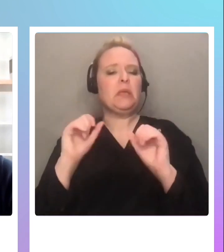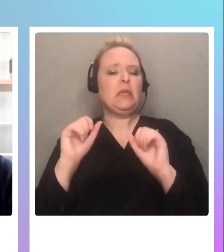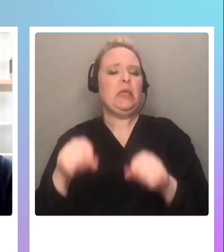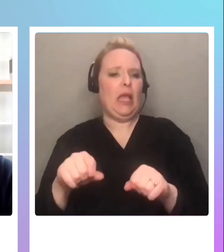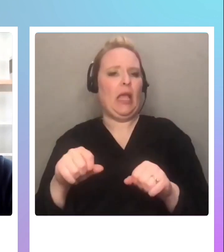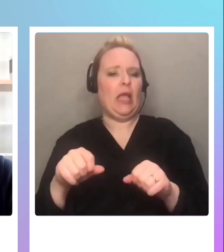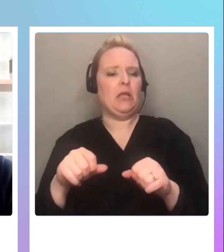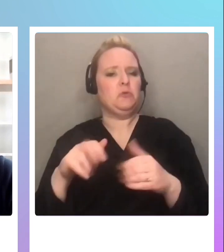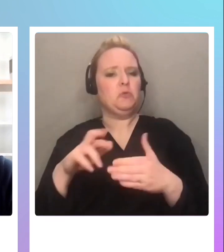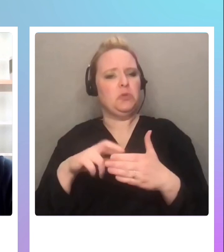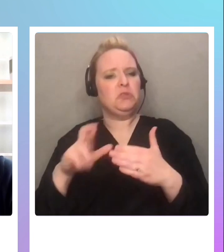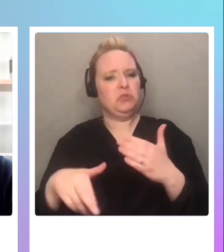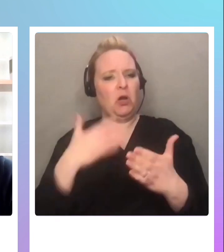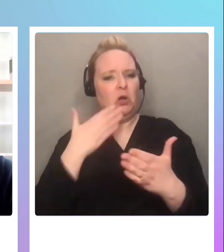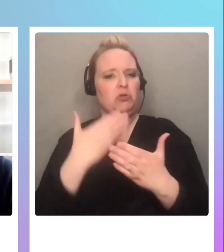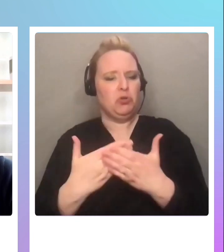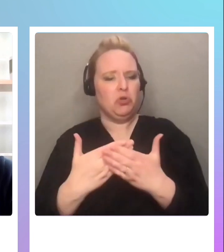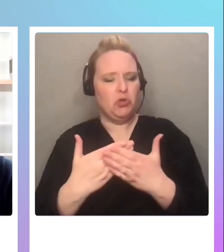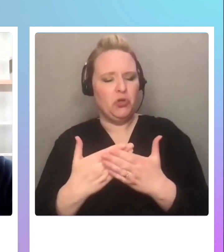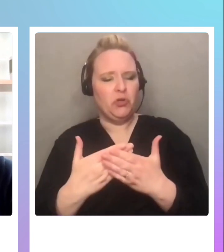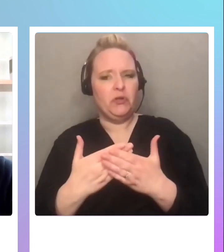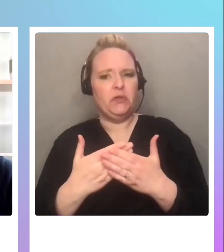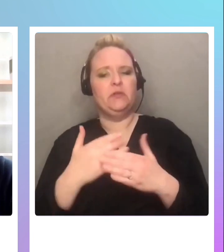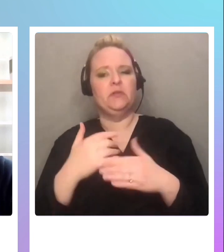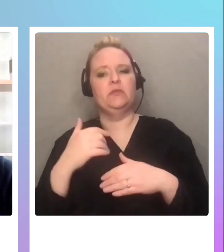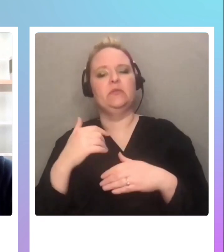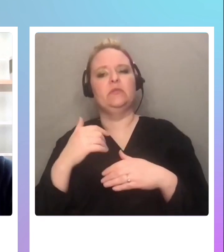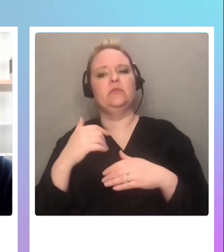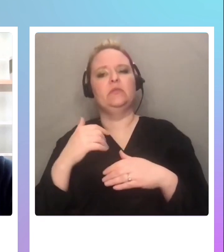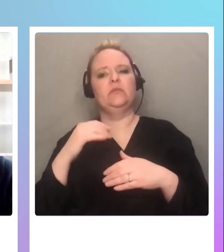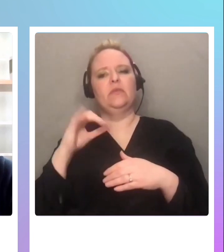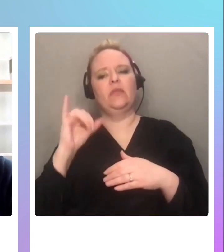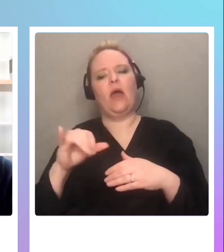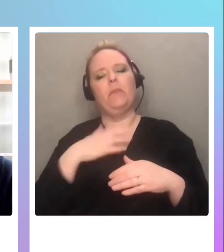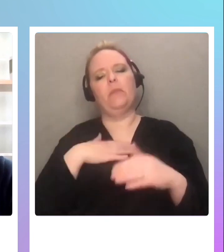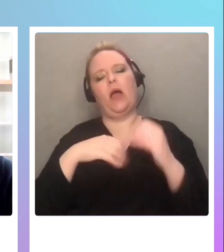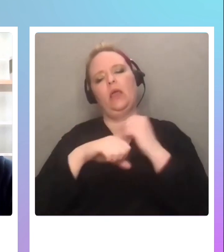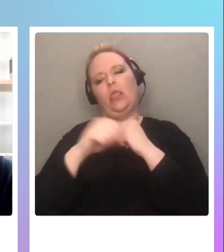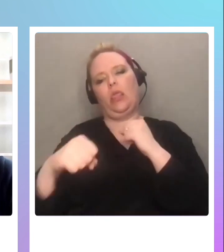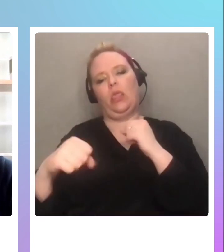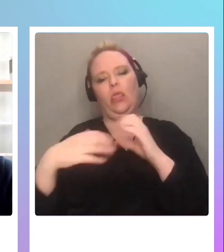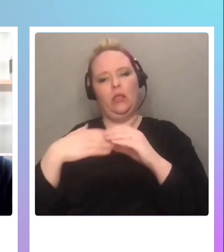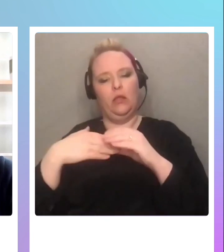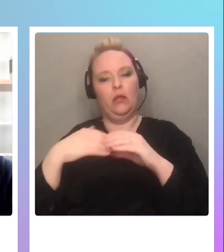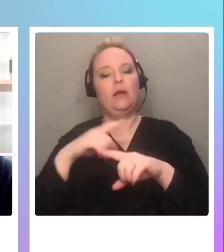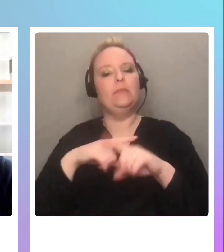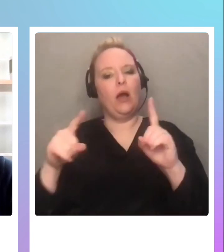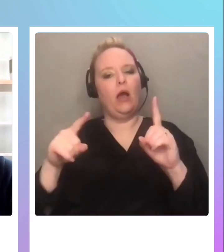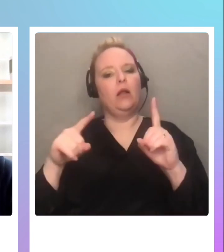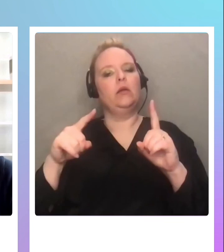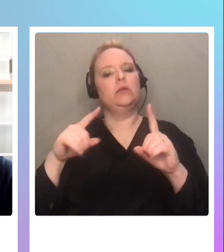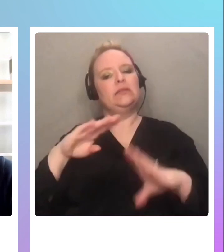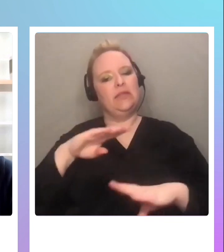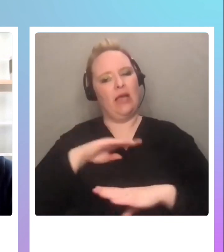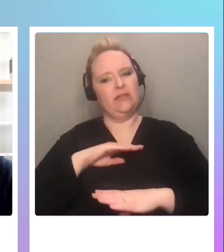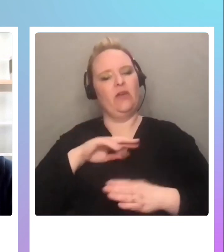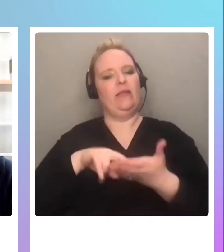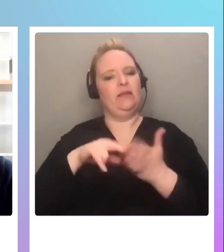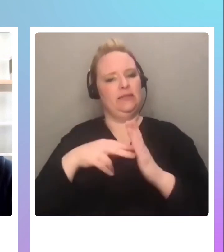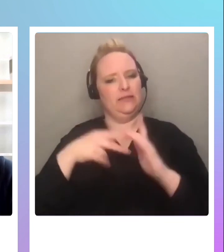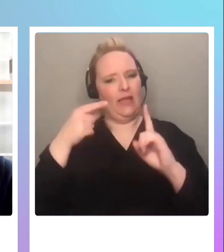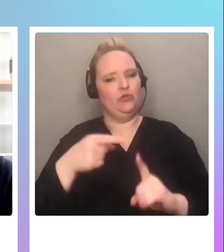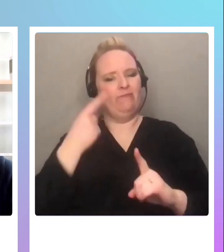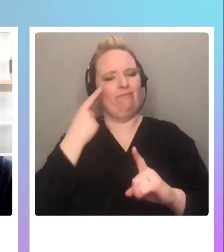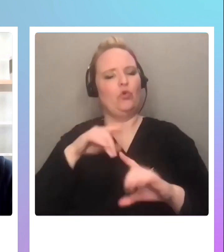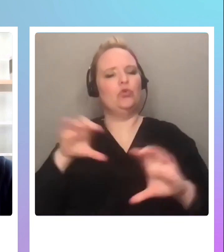good outcome. I think it really. I guess that was a long way to say it really just meets the intentions of the people who are conducting these things of